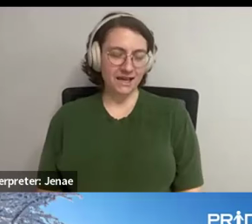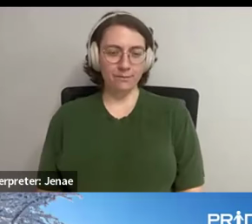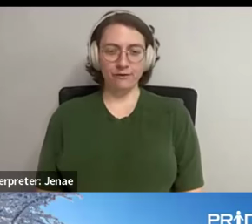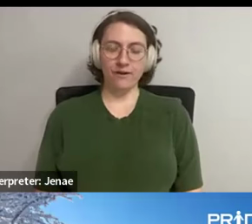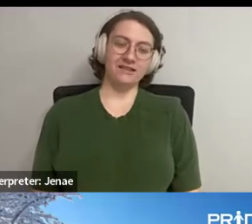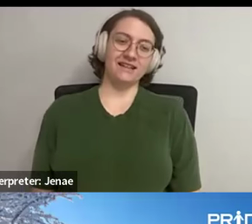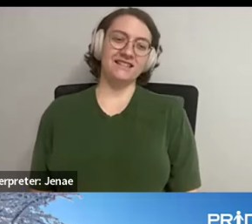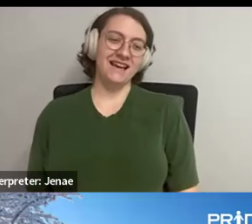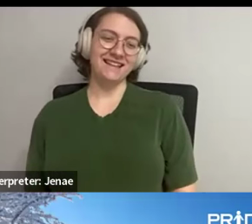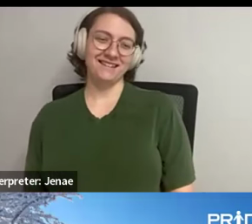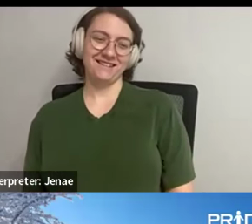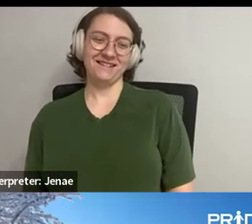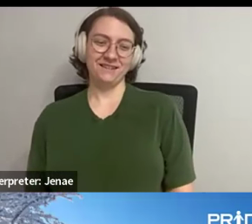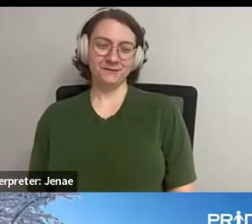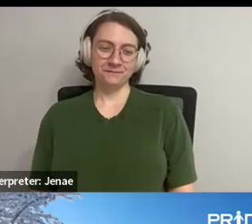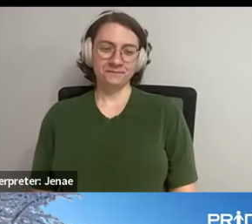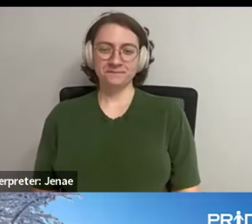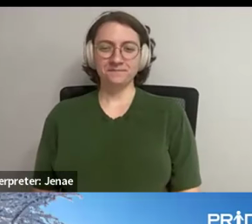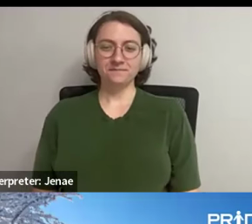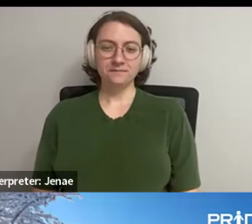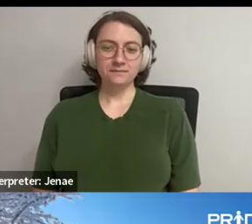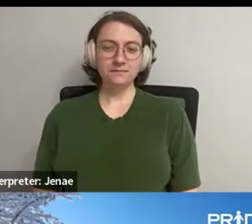little bit of a theme for Valentine's Day.